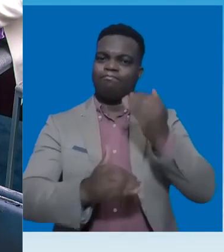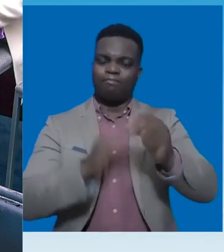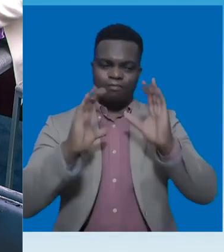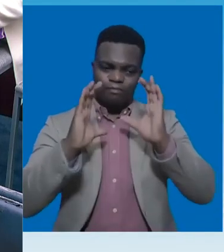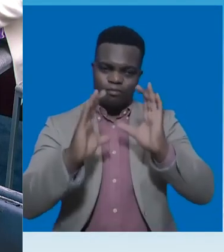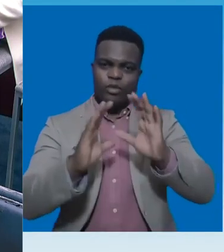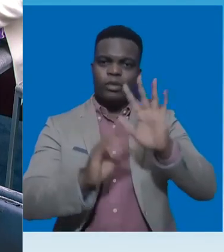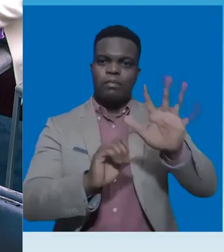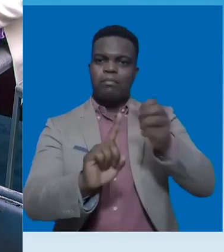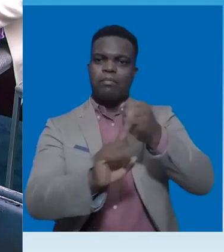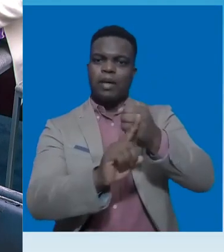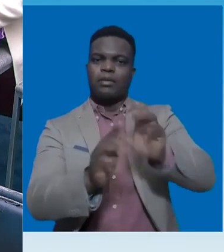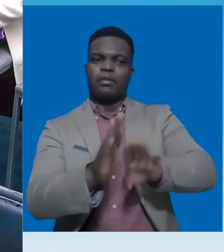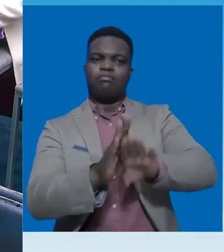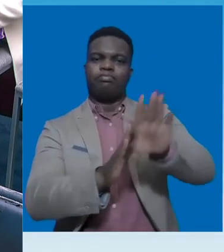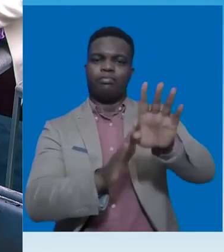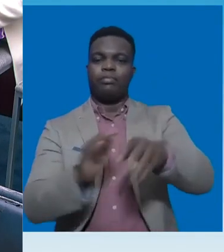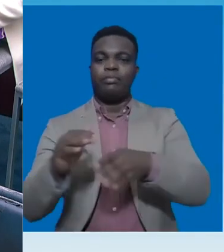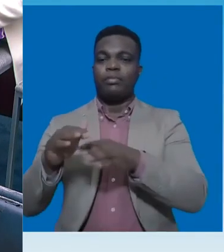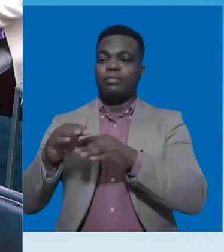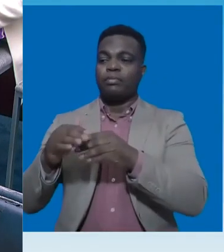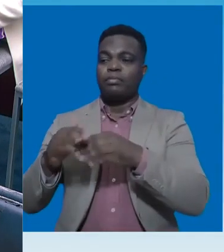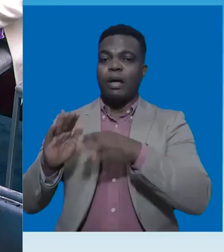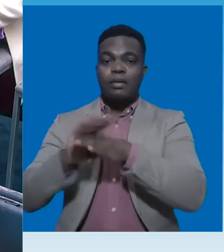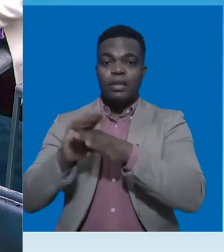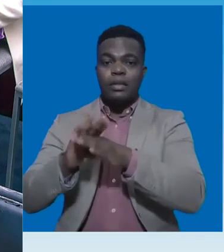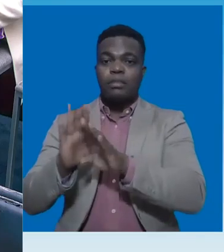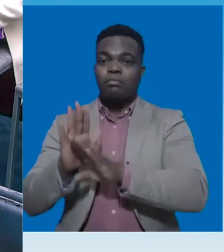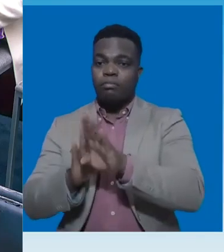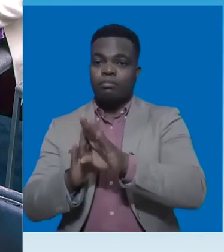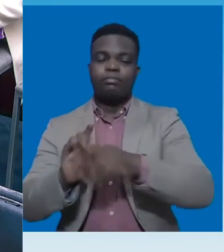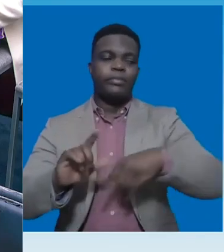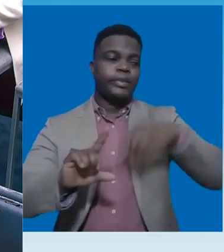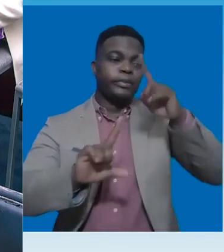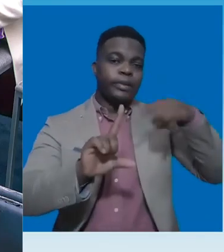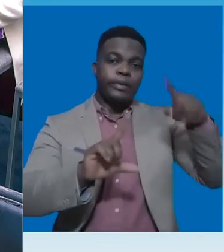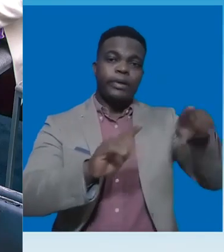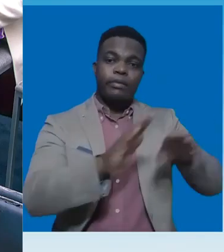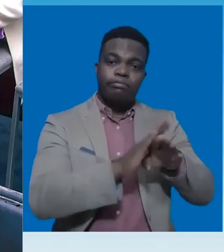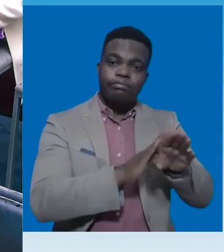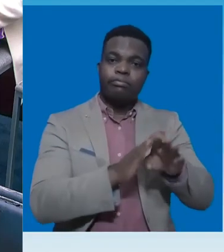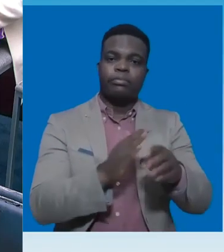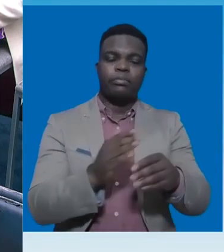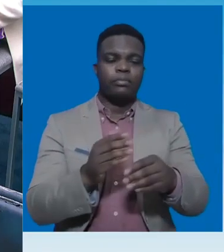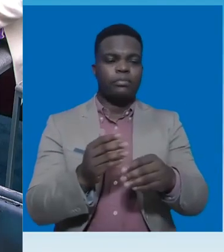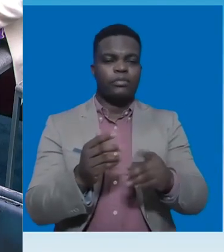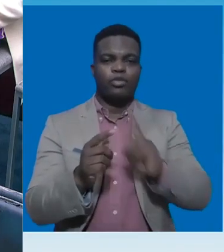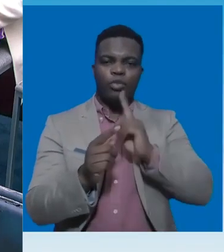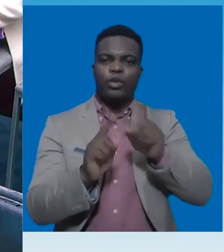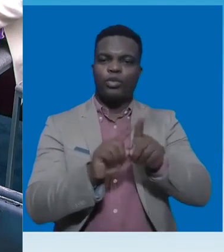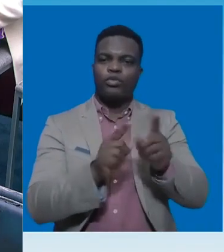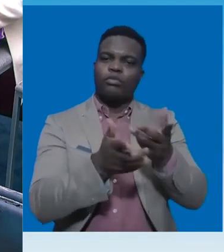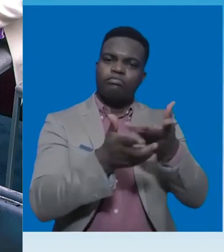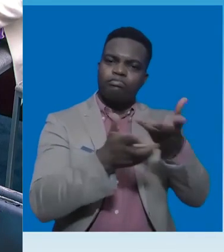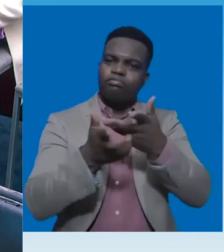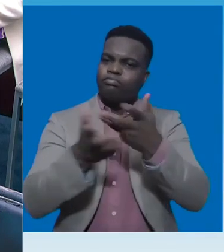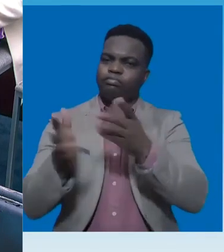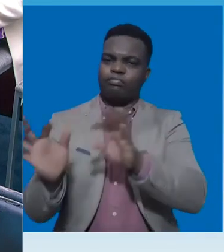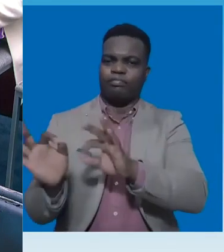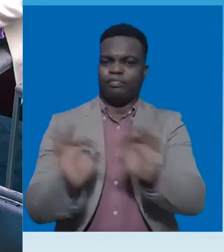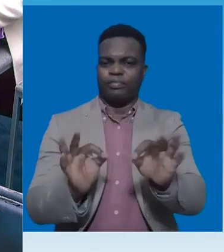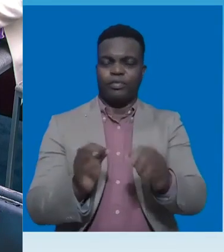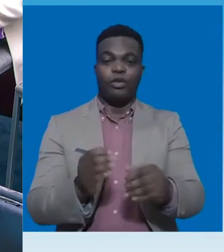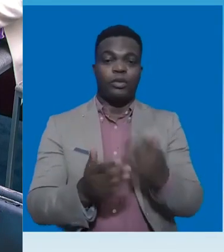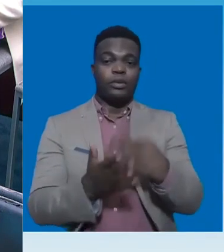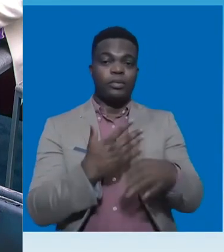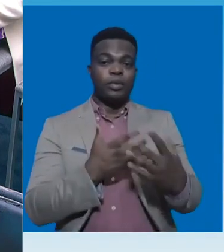meaningful engagement. Disability inclusion is a prerequisite for effective and sustainable action across the UN system,